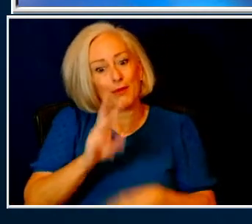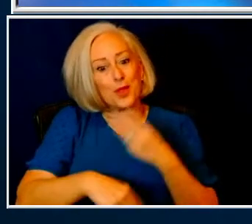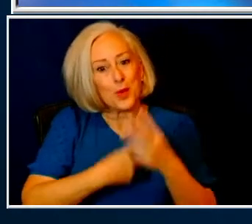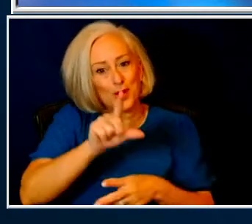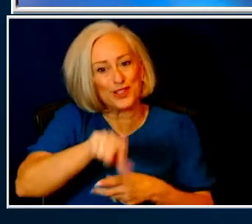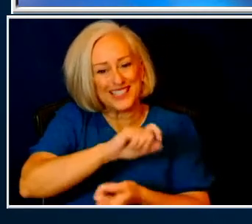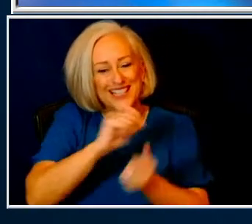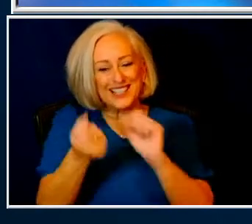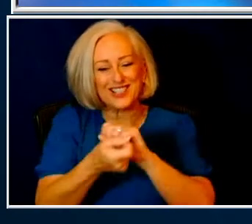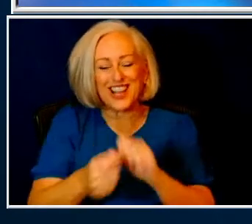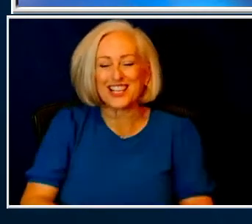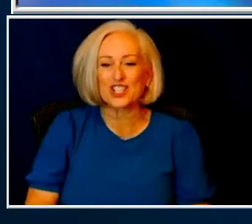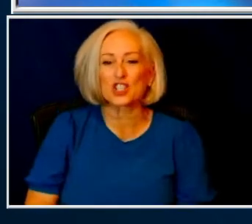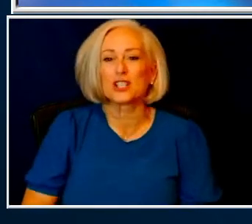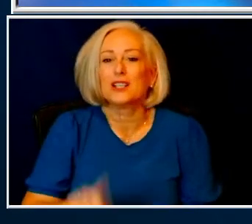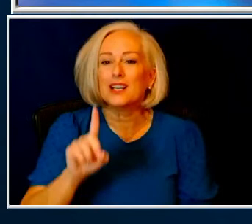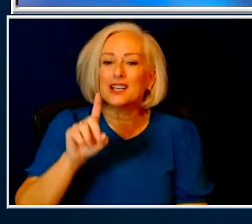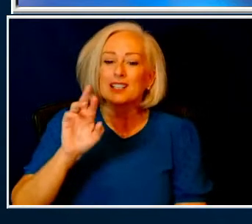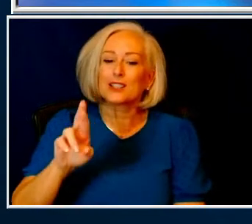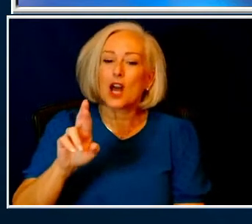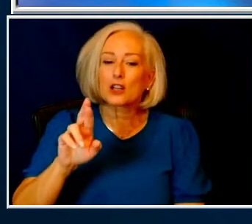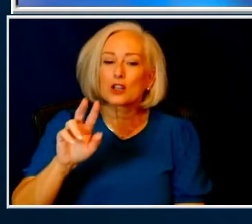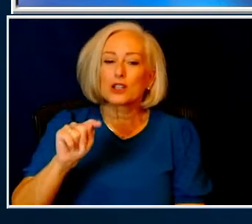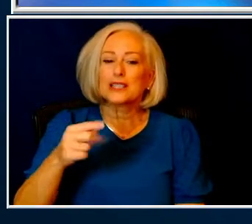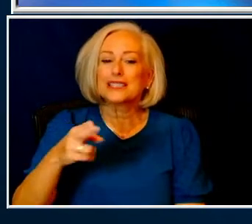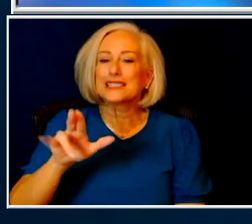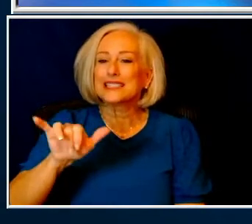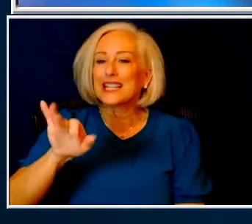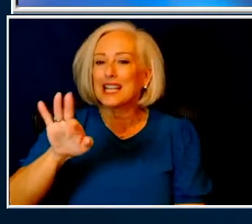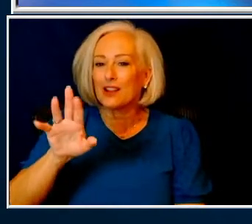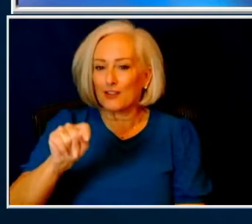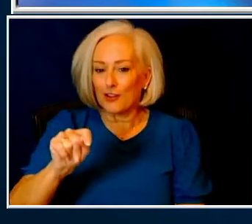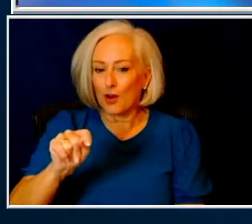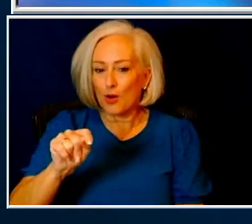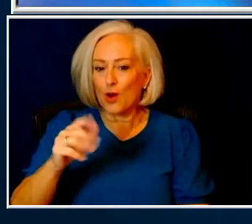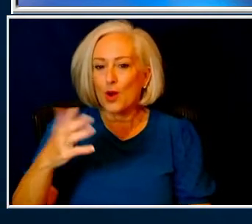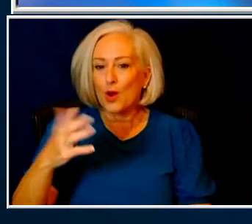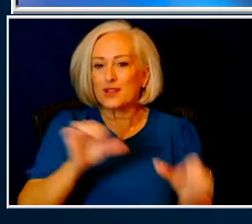sort of scientific infrastructure has been put in place and is going to be developed because of this grant?